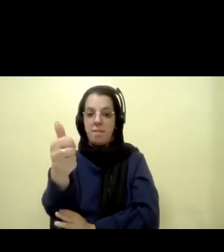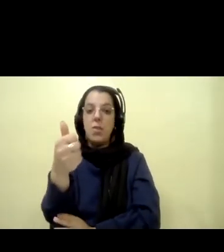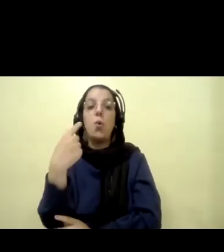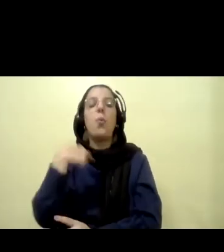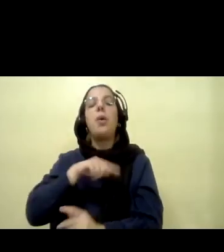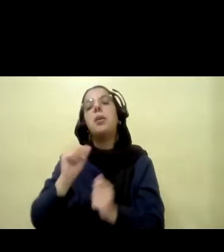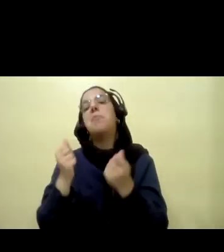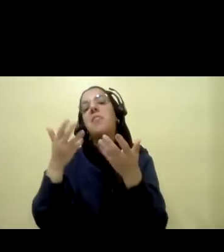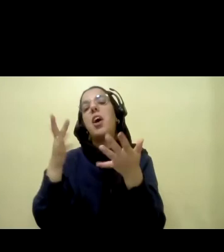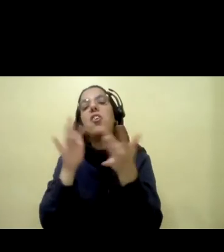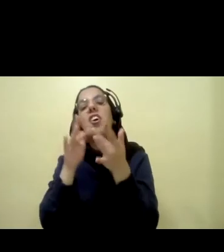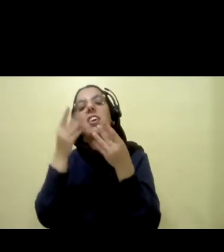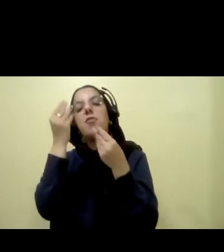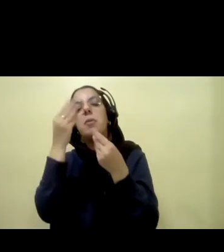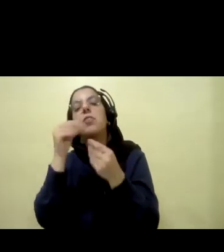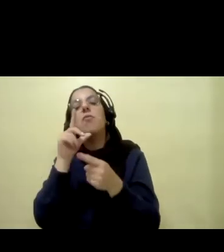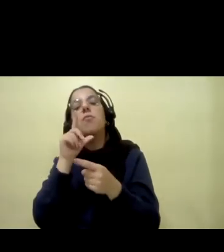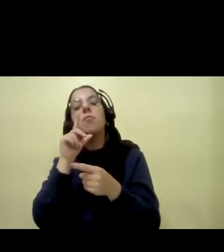information for